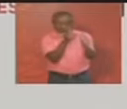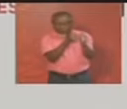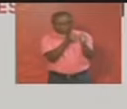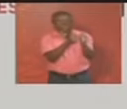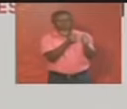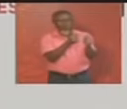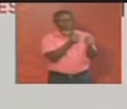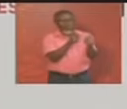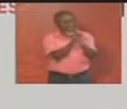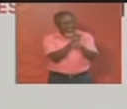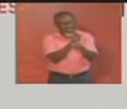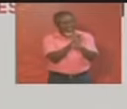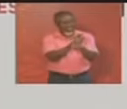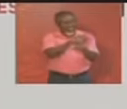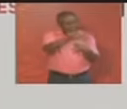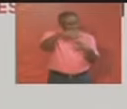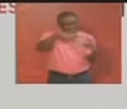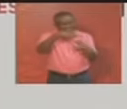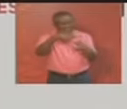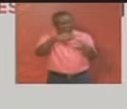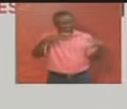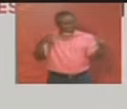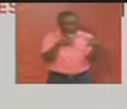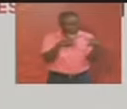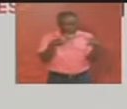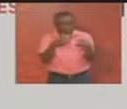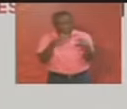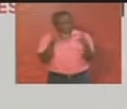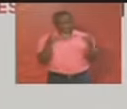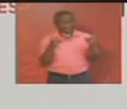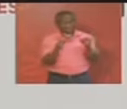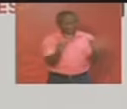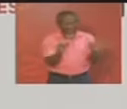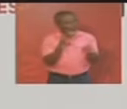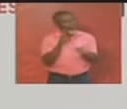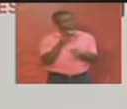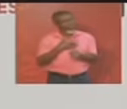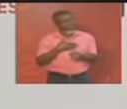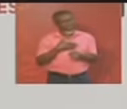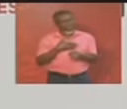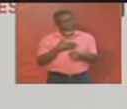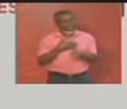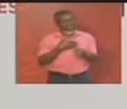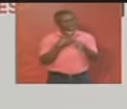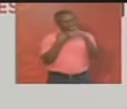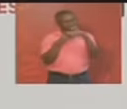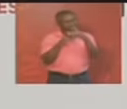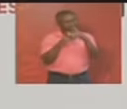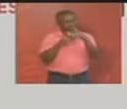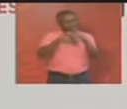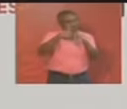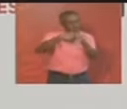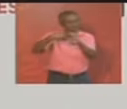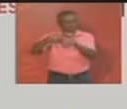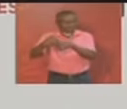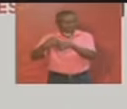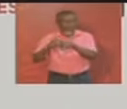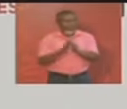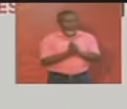prohibit gathering in certain places. We will address that in additional detail when we actually bring Dr. St. Bernard back to expand on